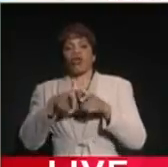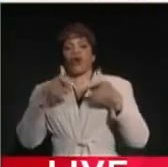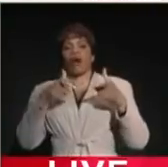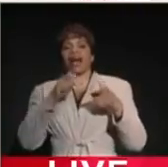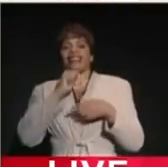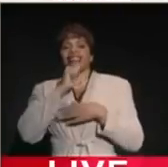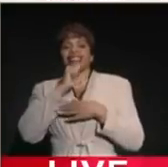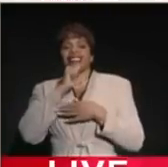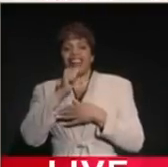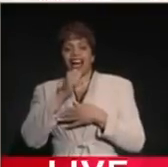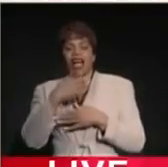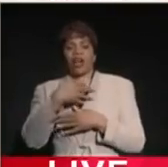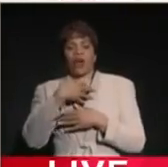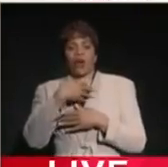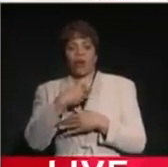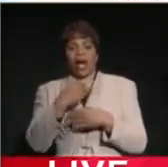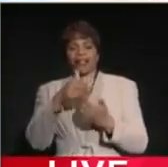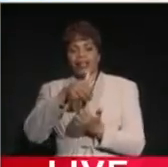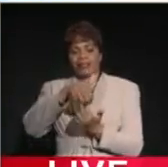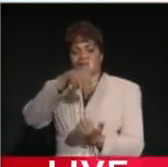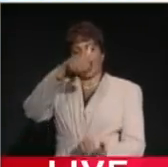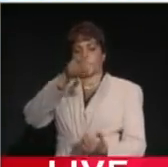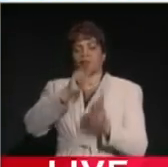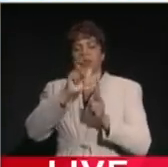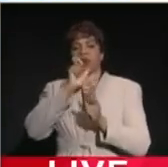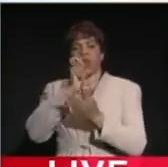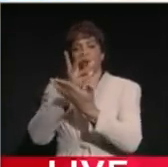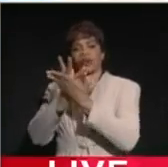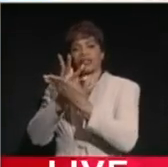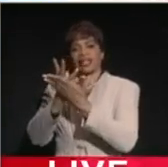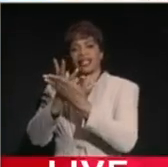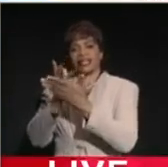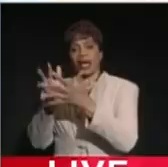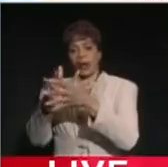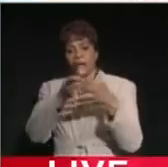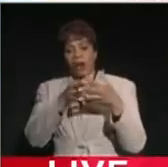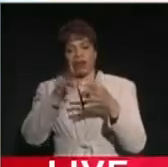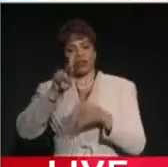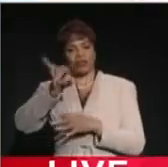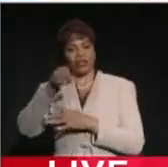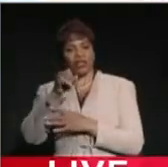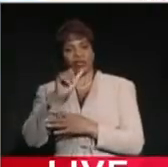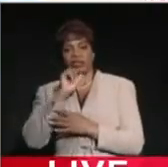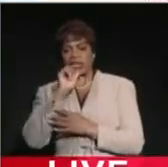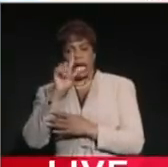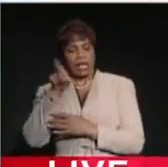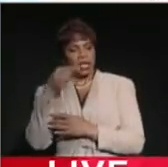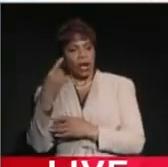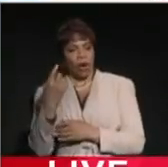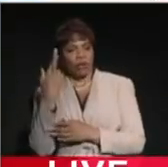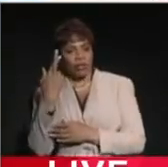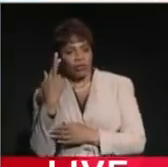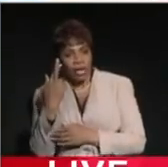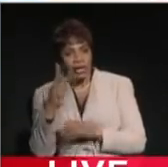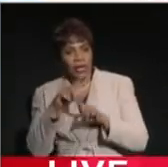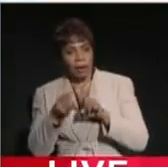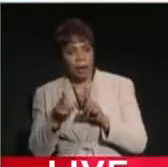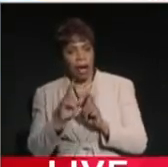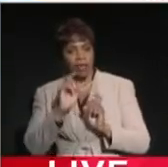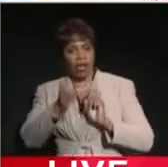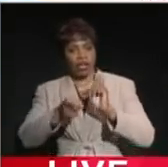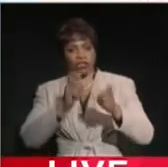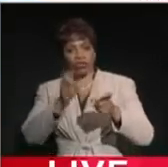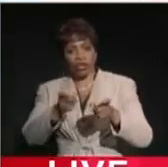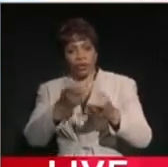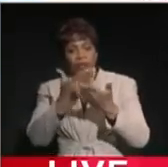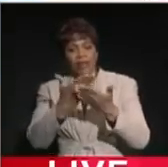of persons incarcerated in America, in New Jersey. It's not the only reason, but the biggest contributing factor is our low-end